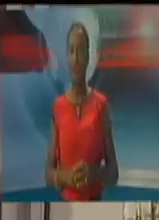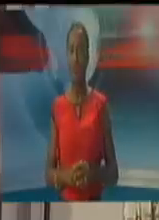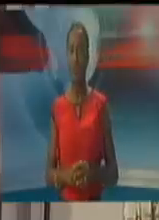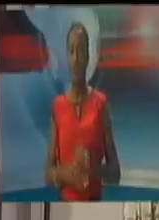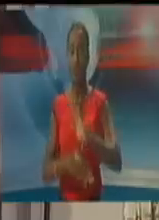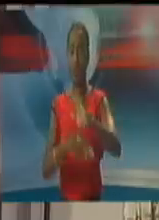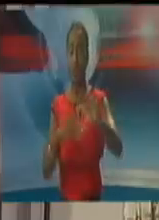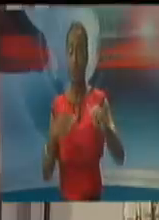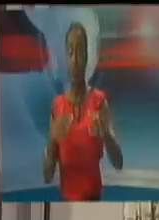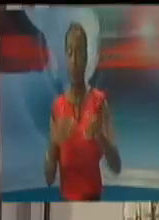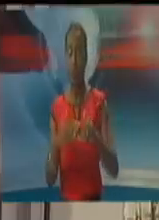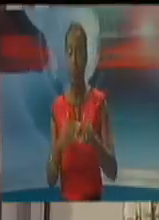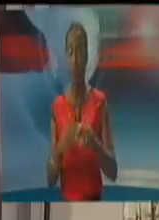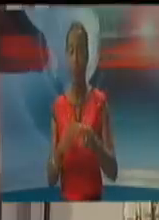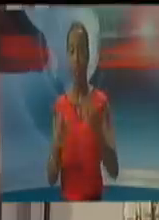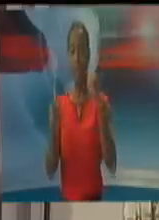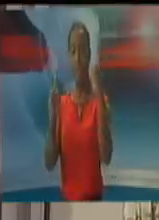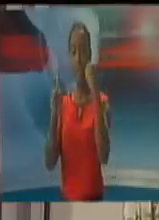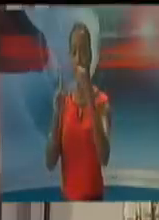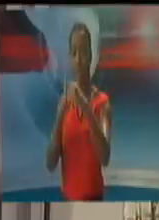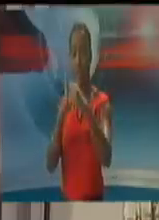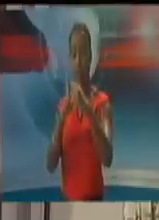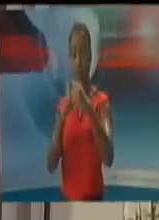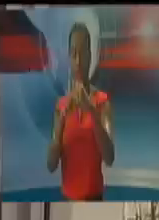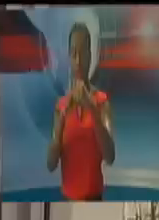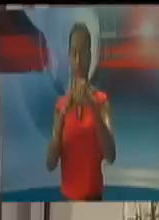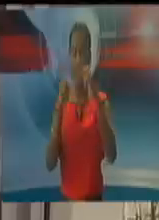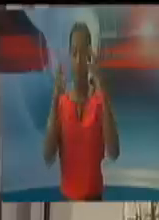Total number of positive cases,